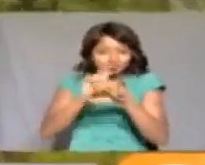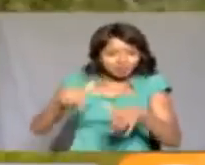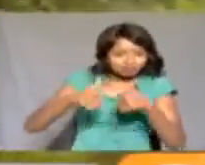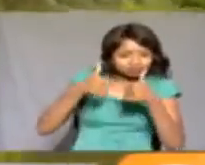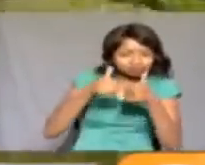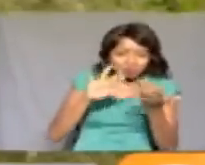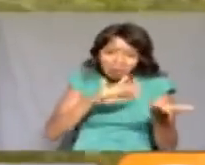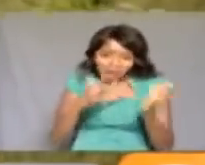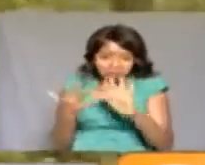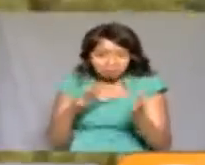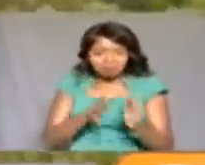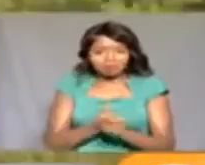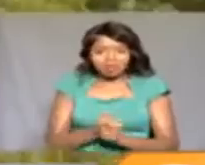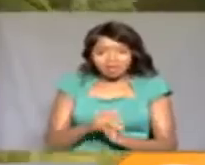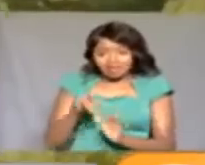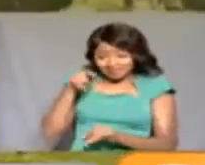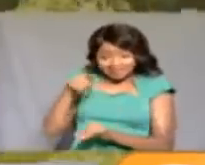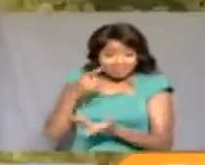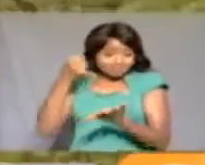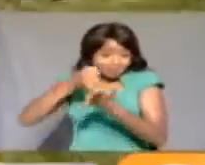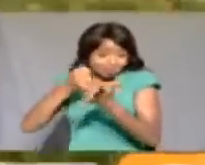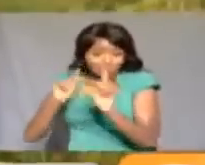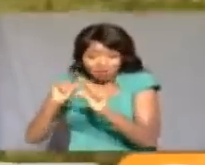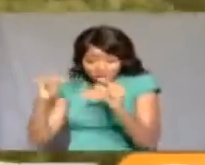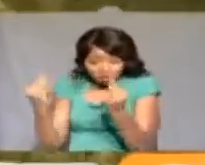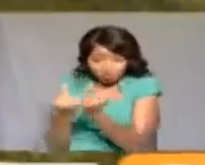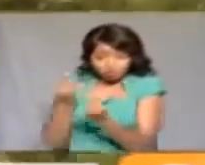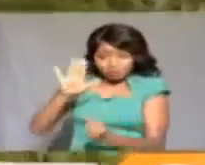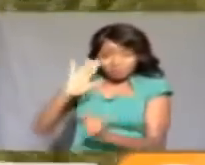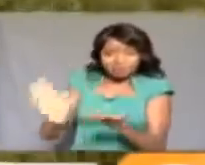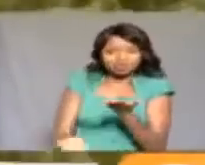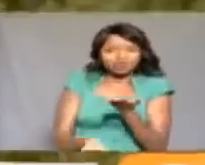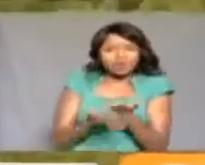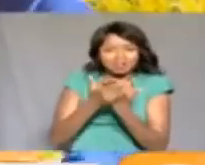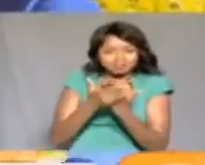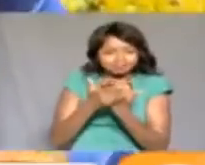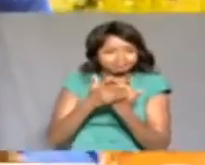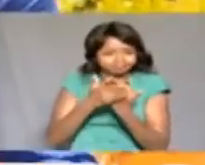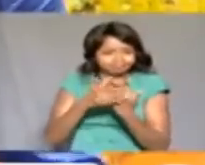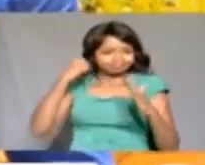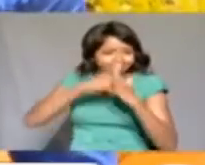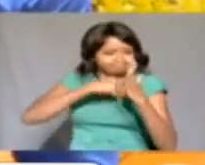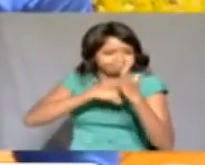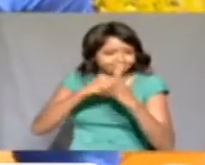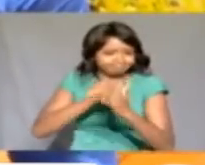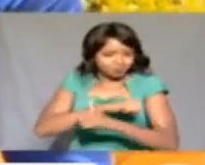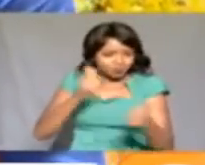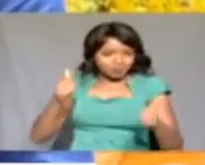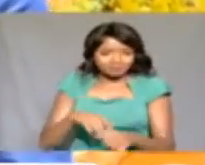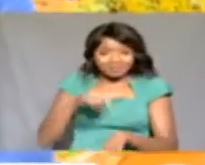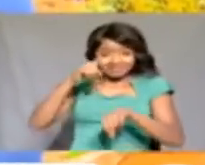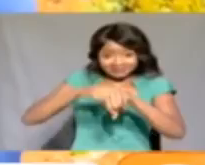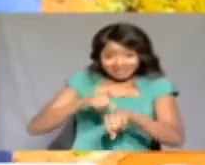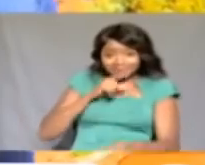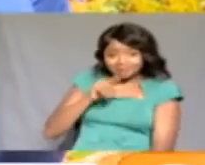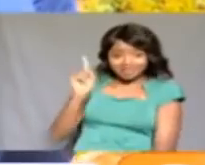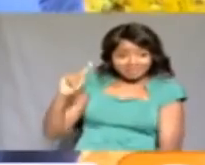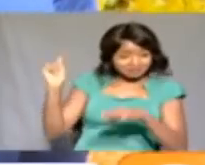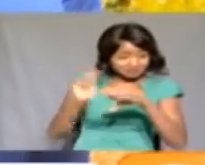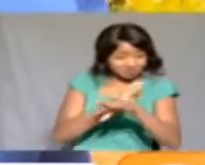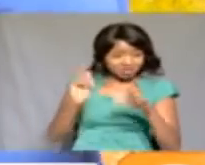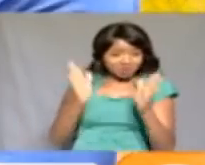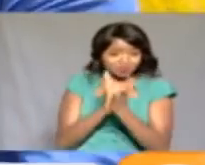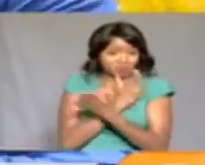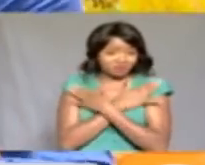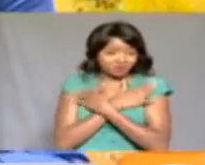with a training group, which provides him with a good platform to push himself to the limit. When Wilson Kipsang is training with his colleagues, you can see in the